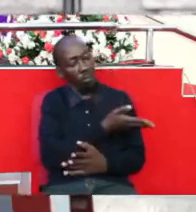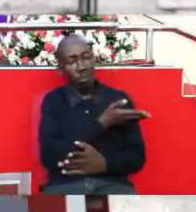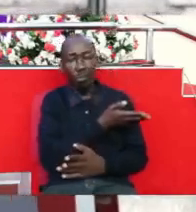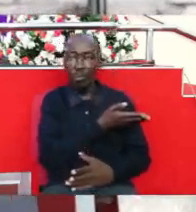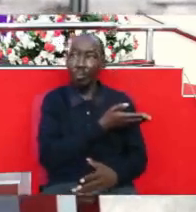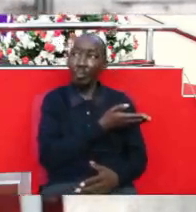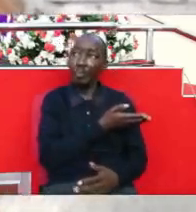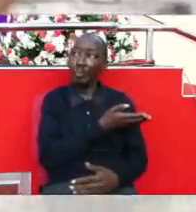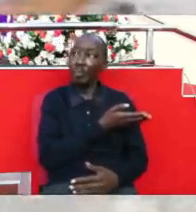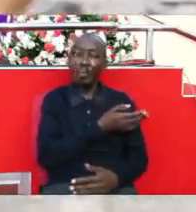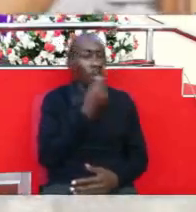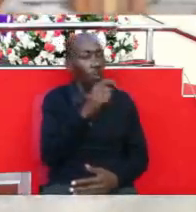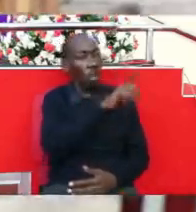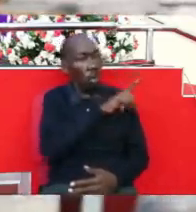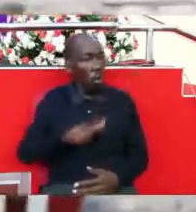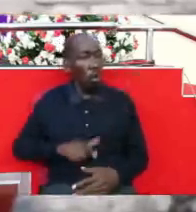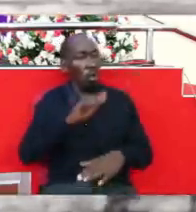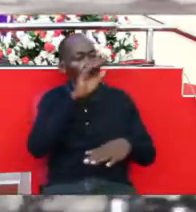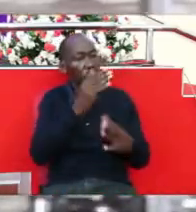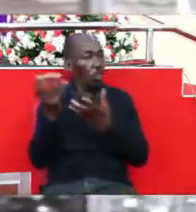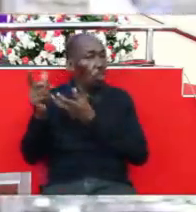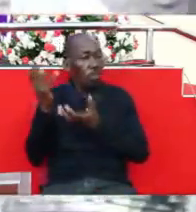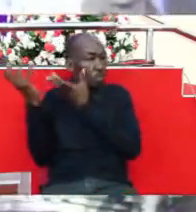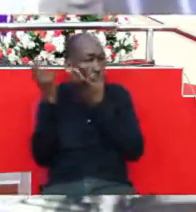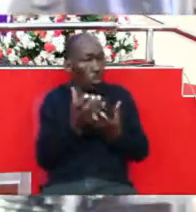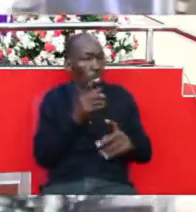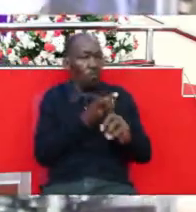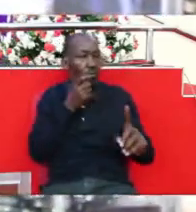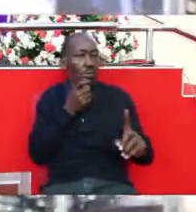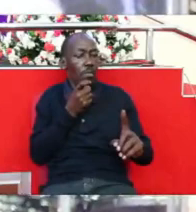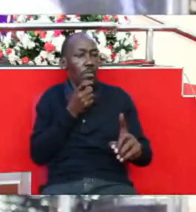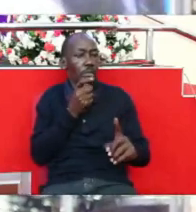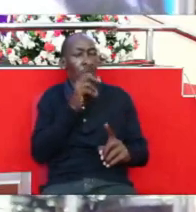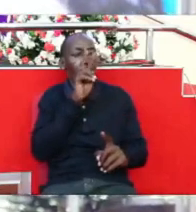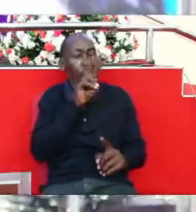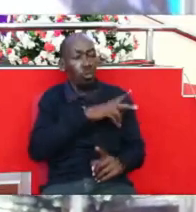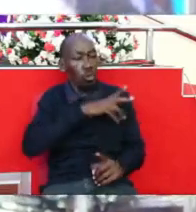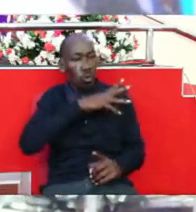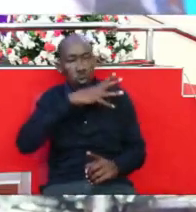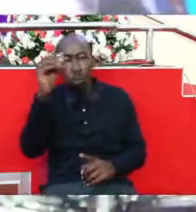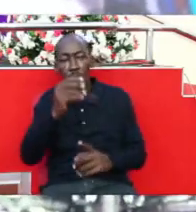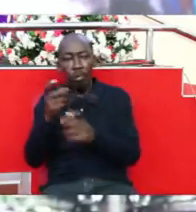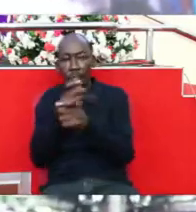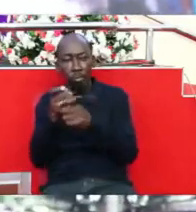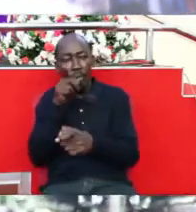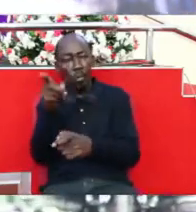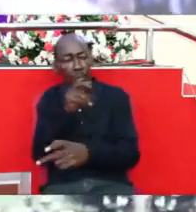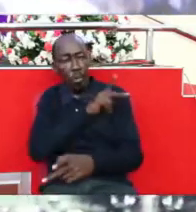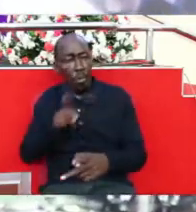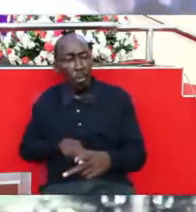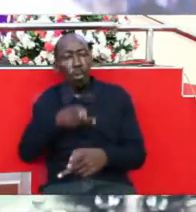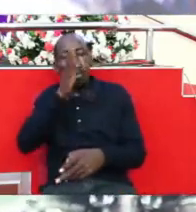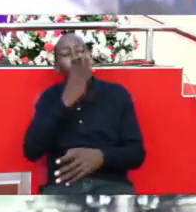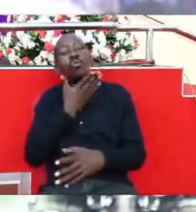Akamwambia Jehoshaphat, the Lord God brought us from, told us to go and attack this king because God